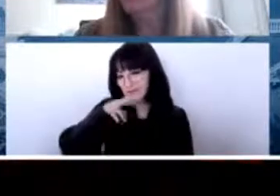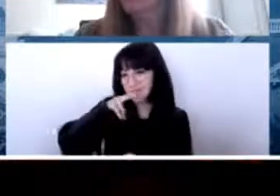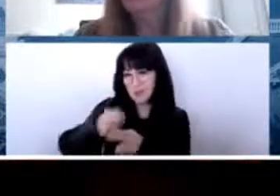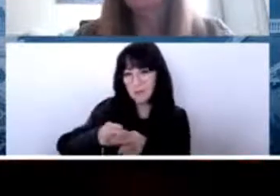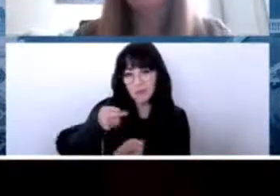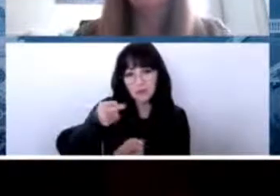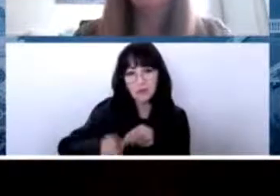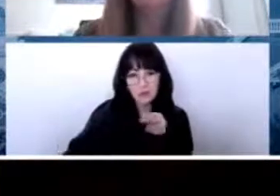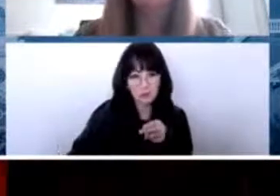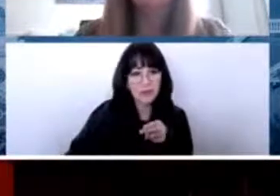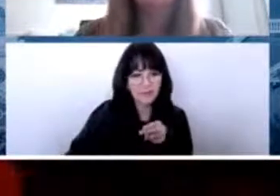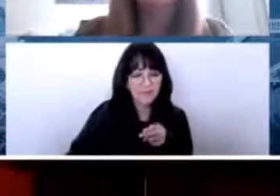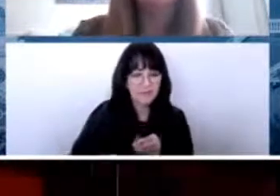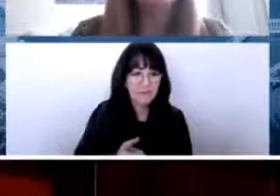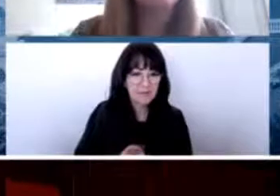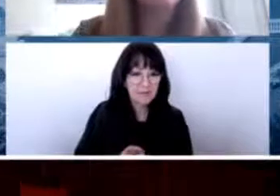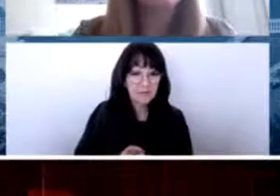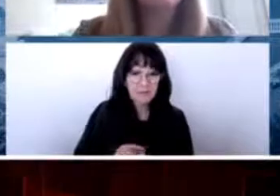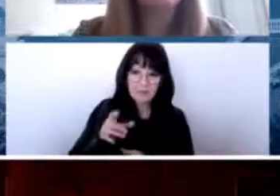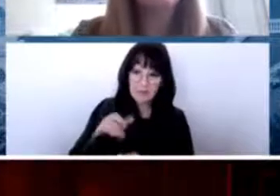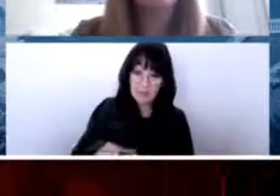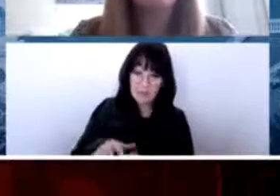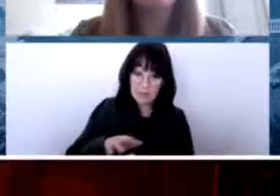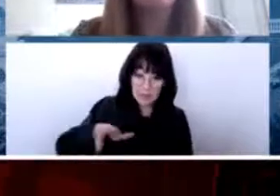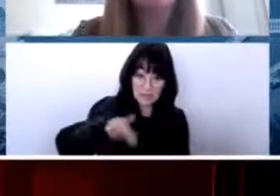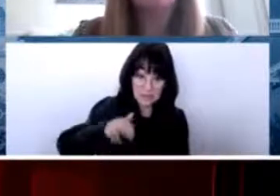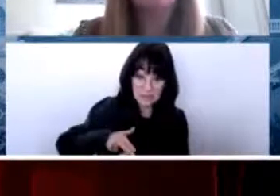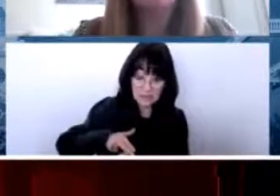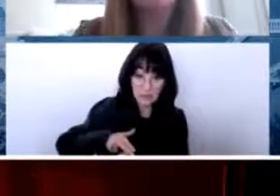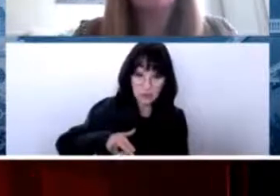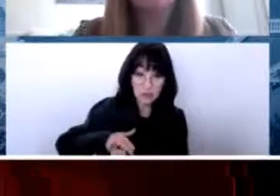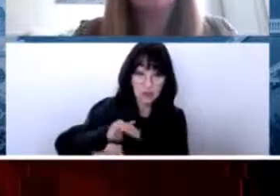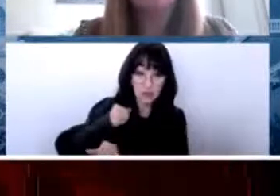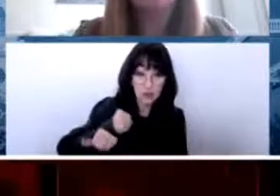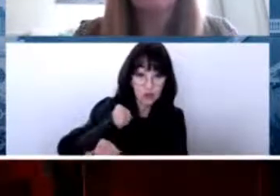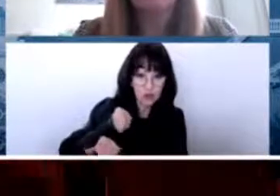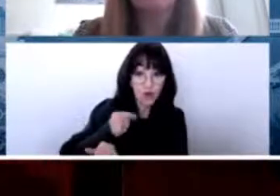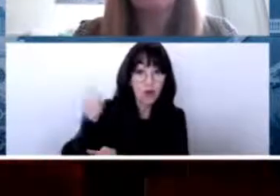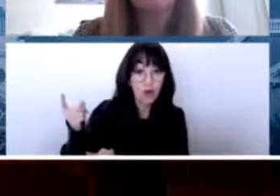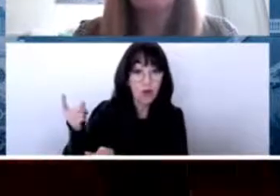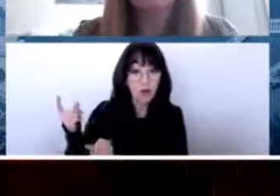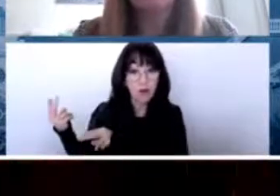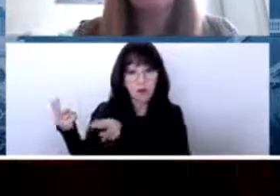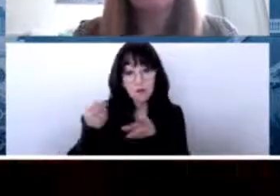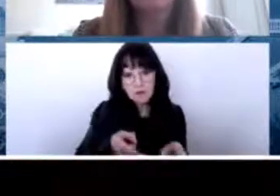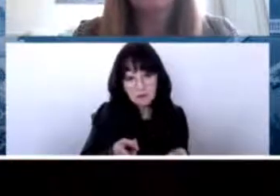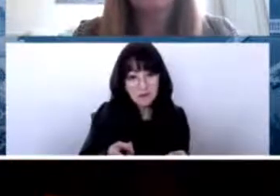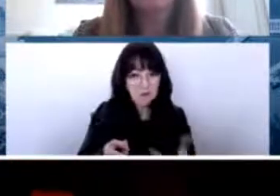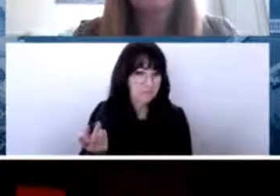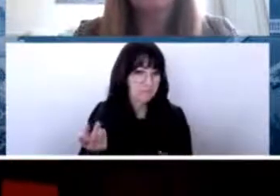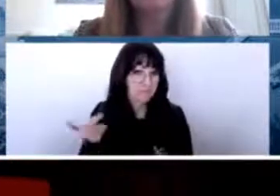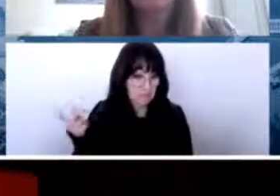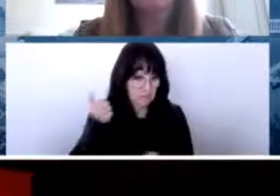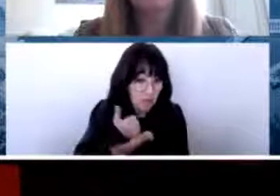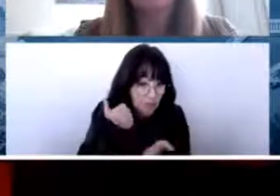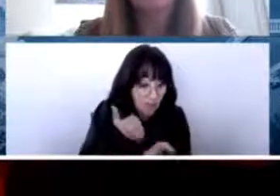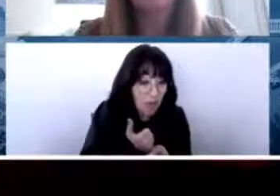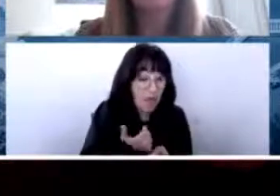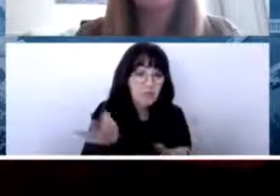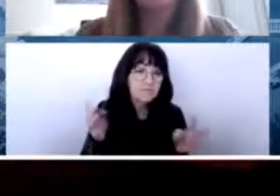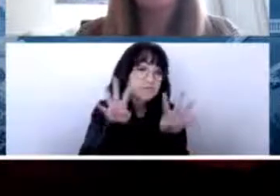a role for the National Guard there to help, because it's essentially, as you said, a staffing problem. It's a problem